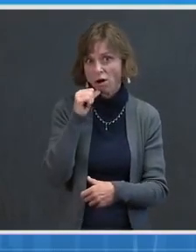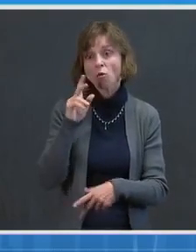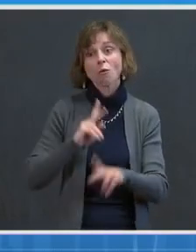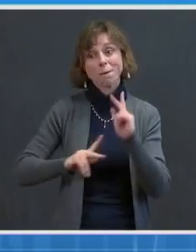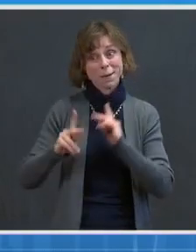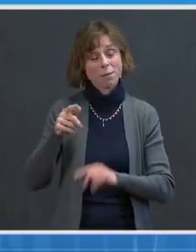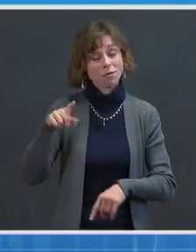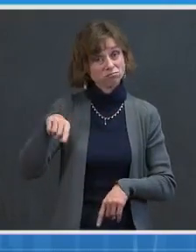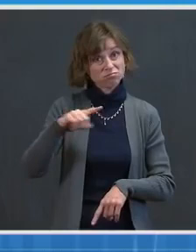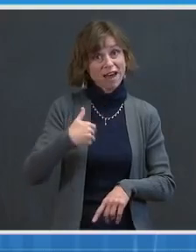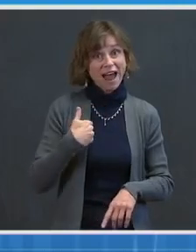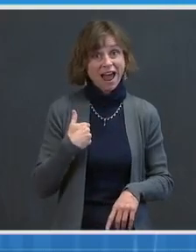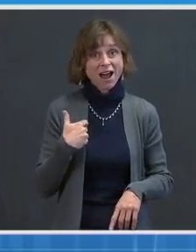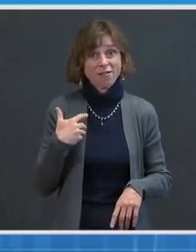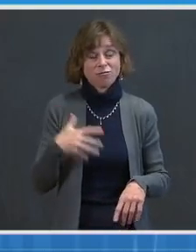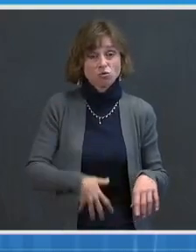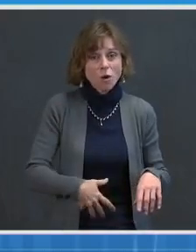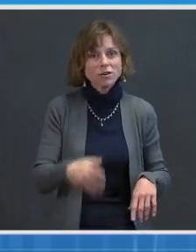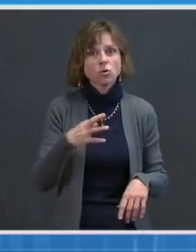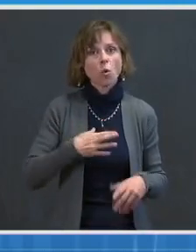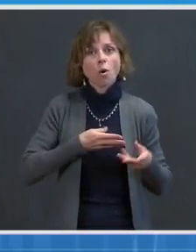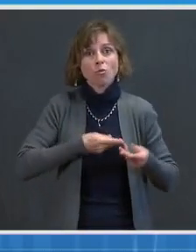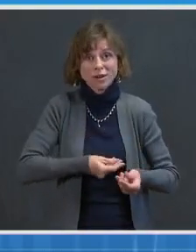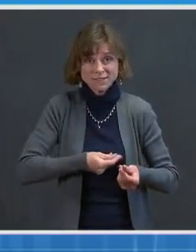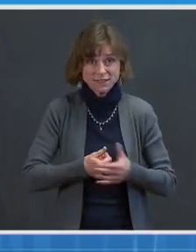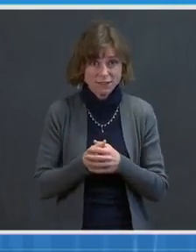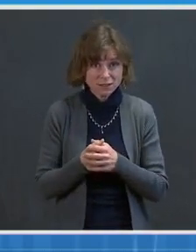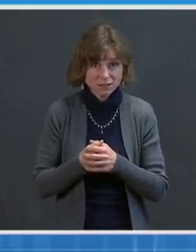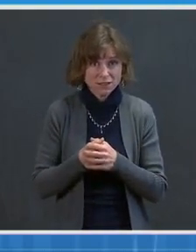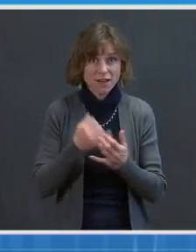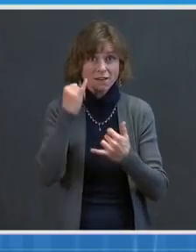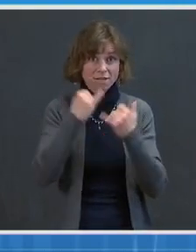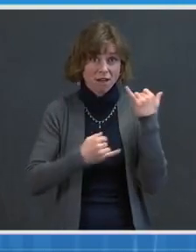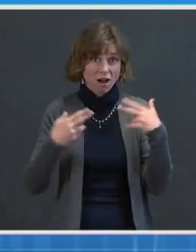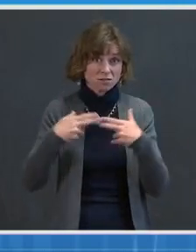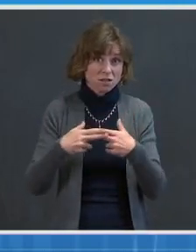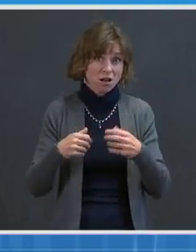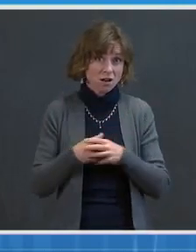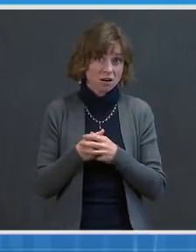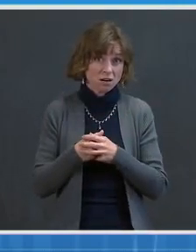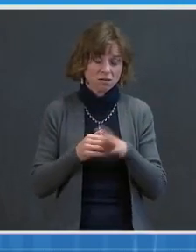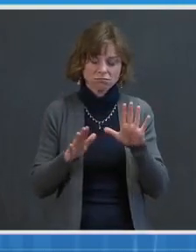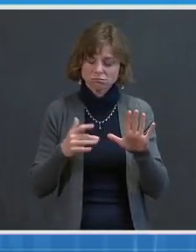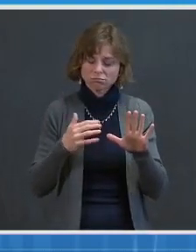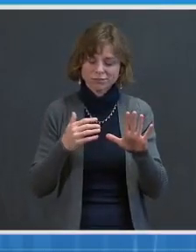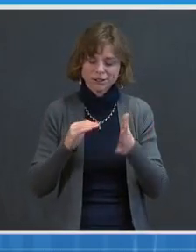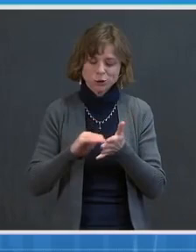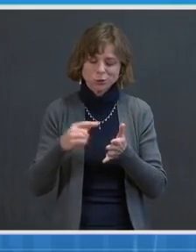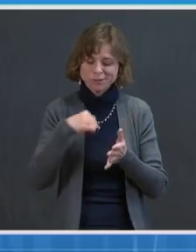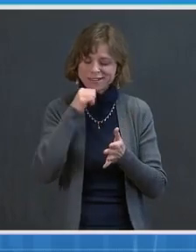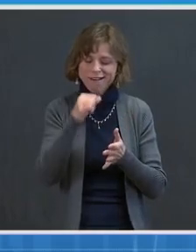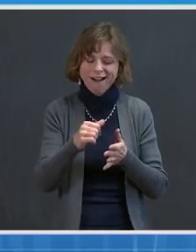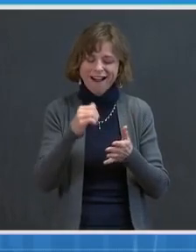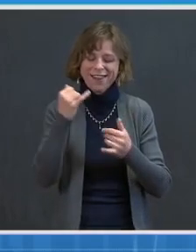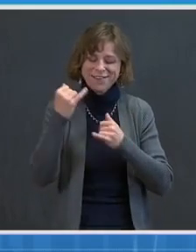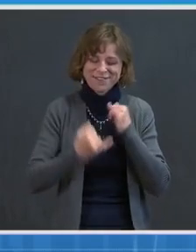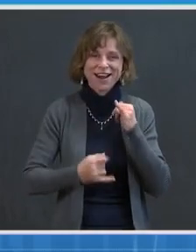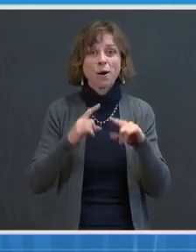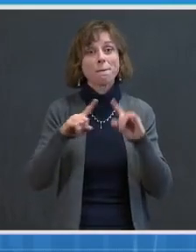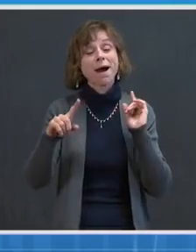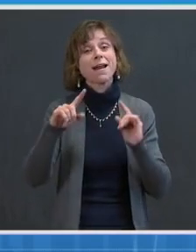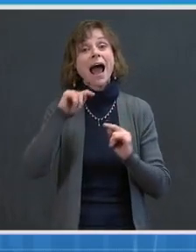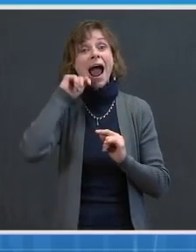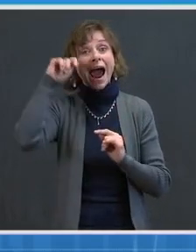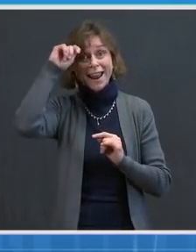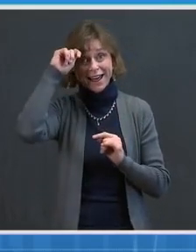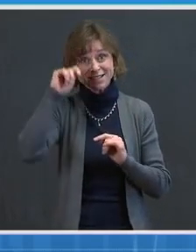who are pregnant and or lactating. And on the final slide, excuse me, not yet final, the adolescents and